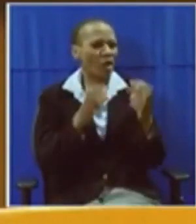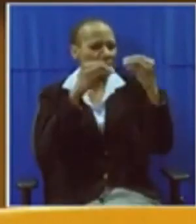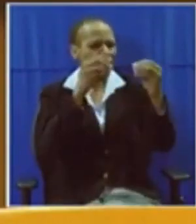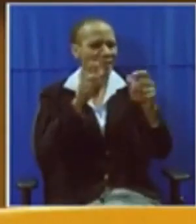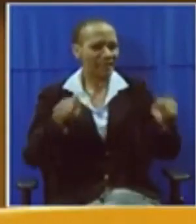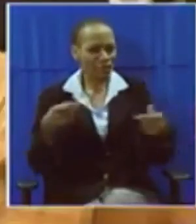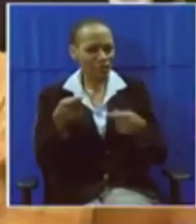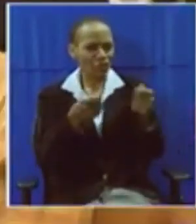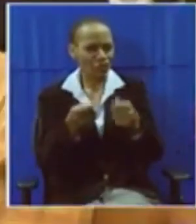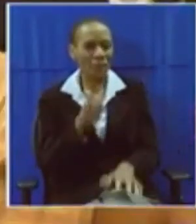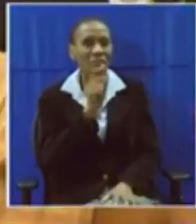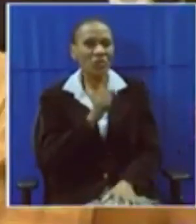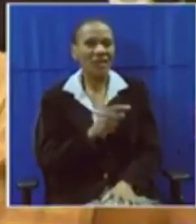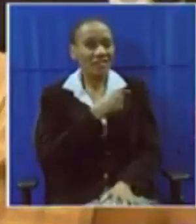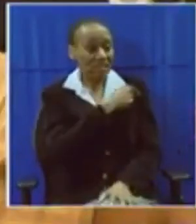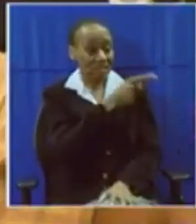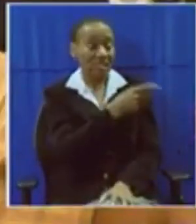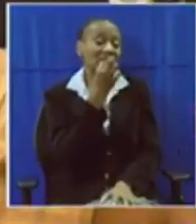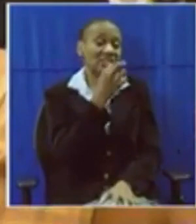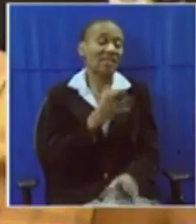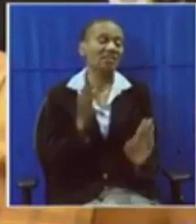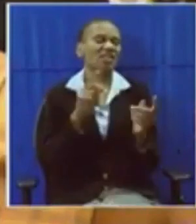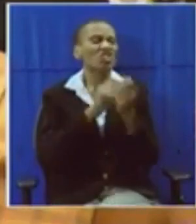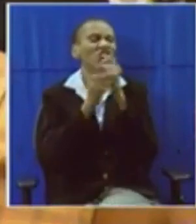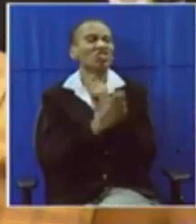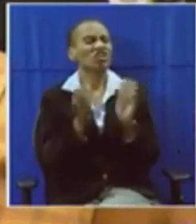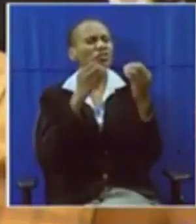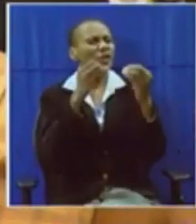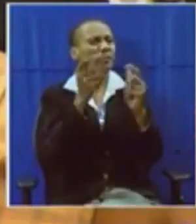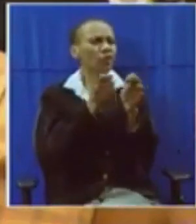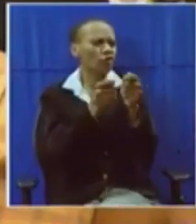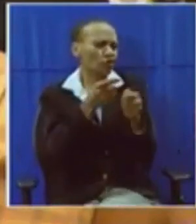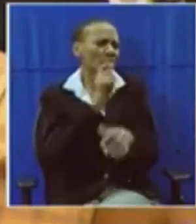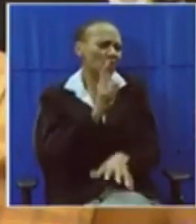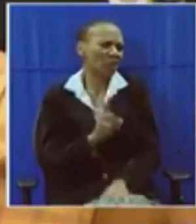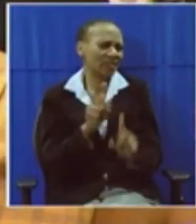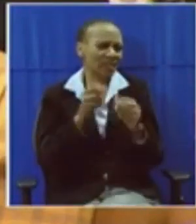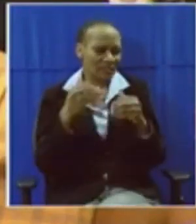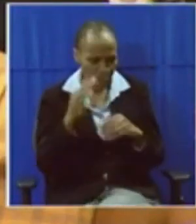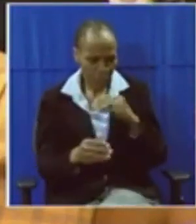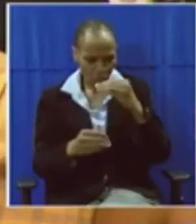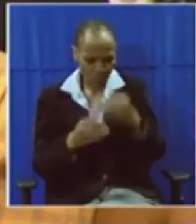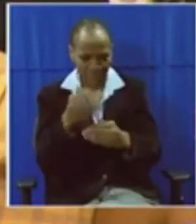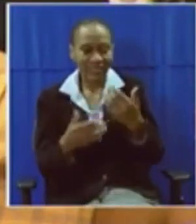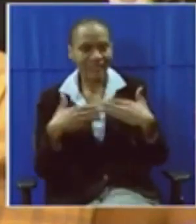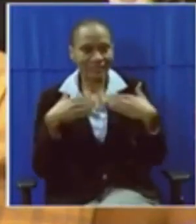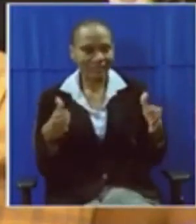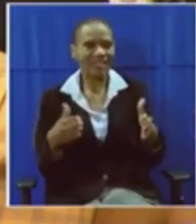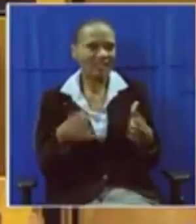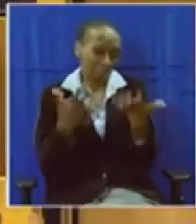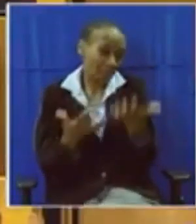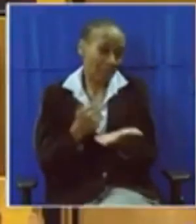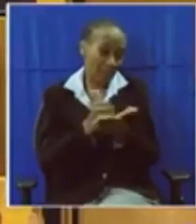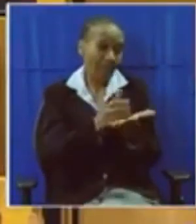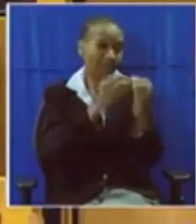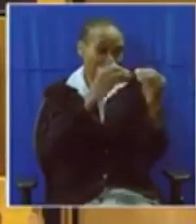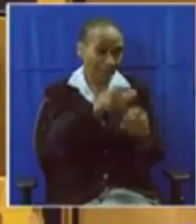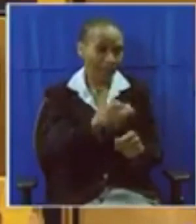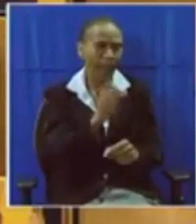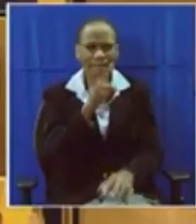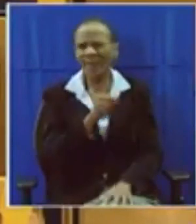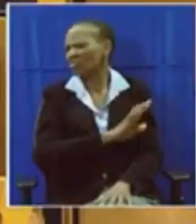trying to convince himself that the privatization process, which starts with the unbundling process, will save the power utility, when in